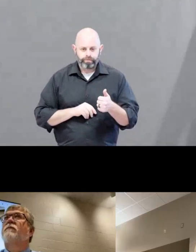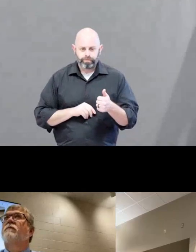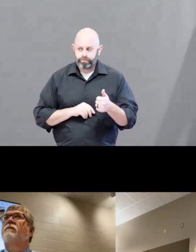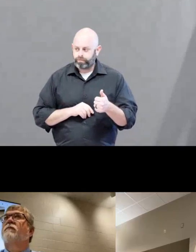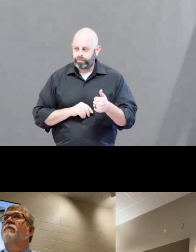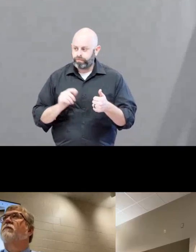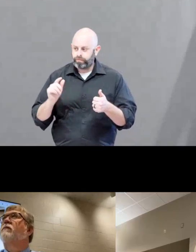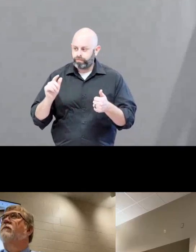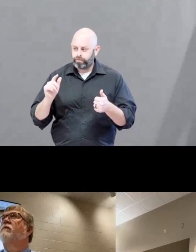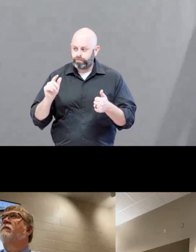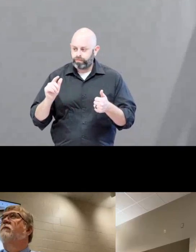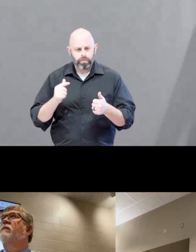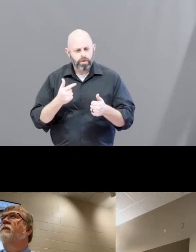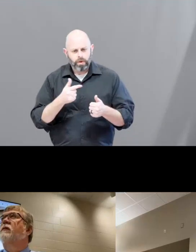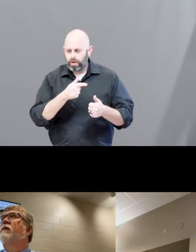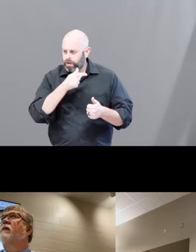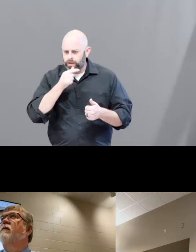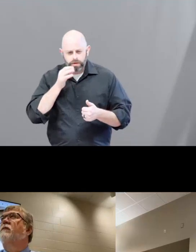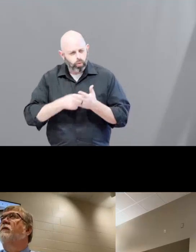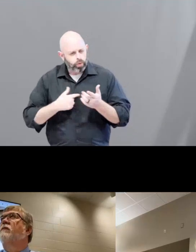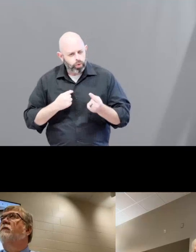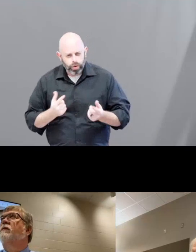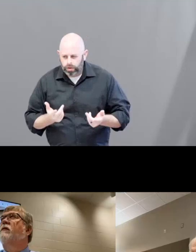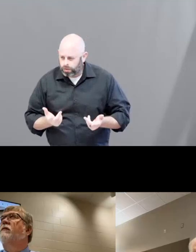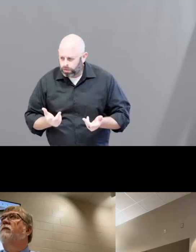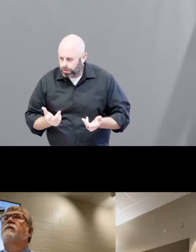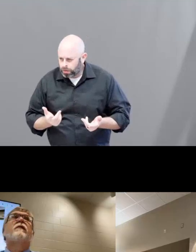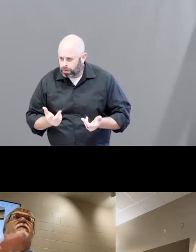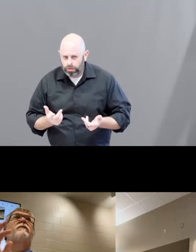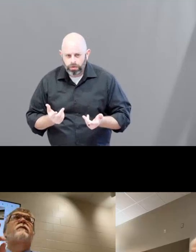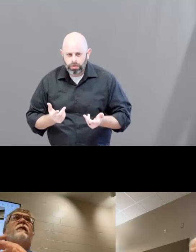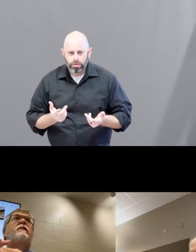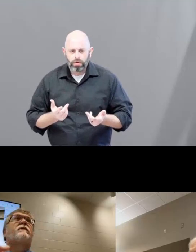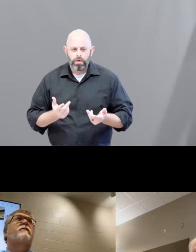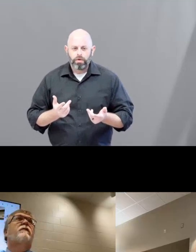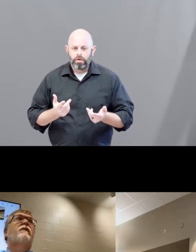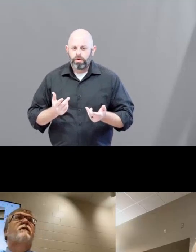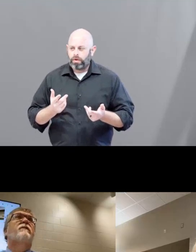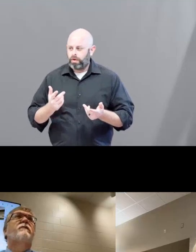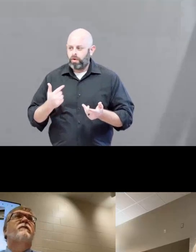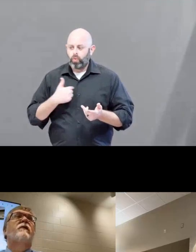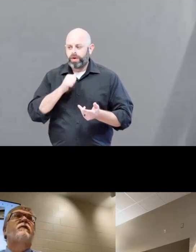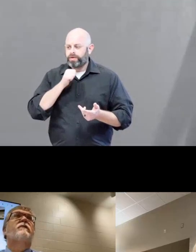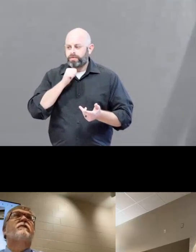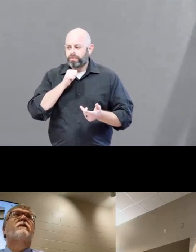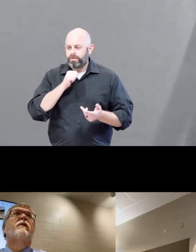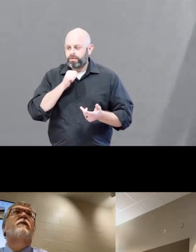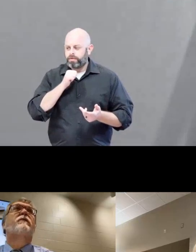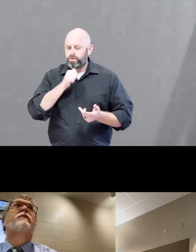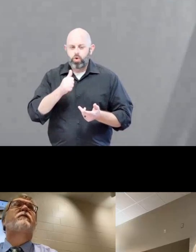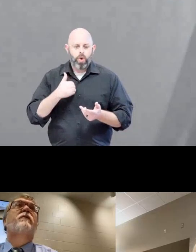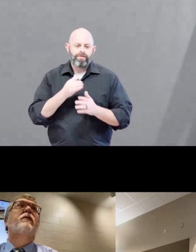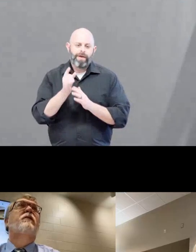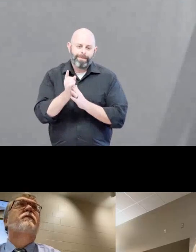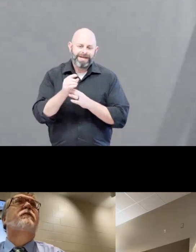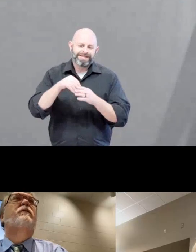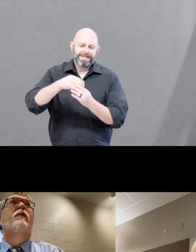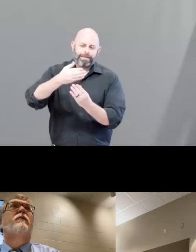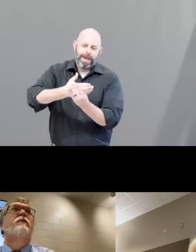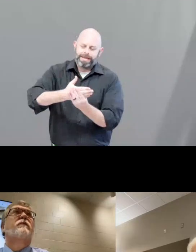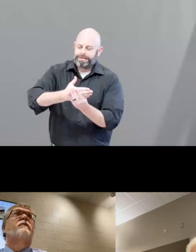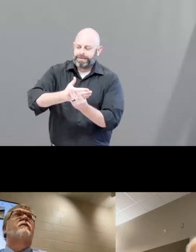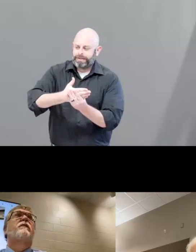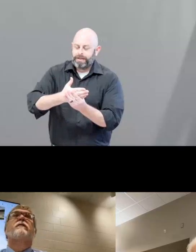it? Because we haven't, because we don't have minutes in the fact we didn't